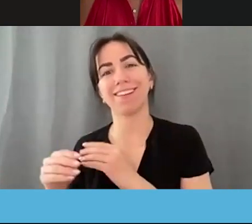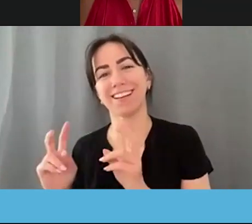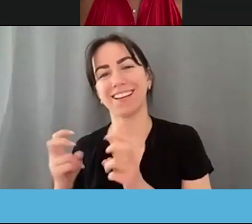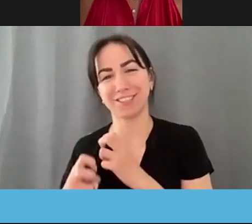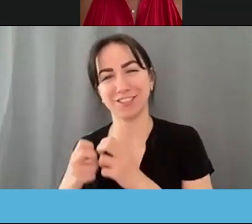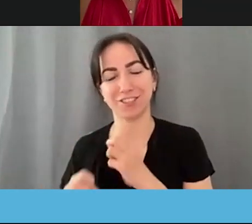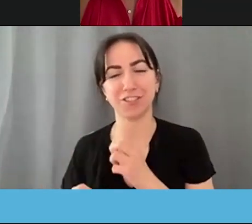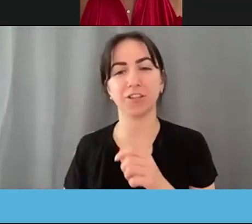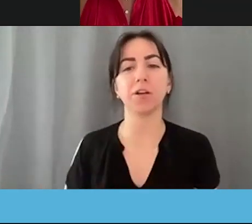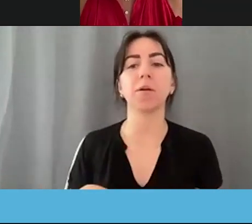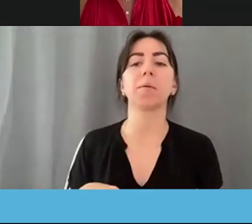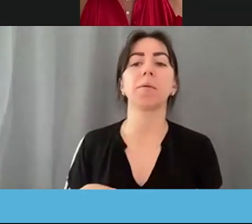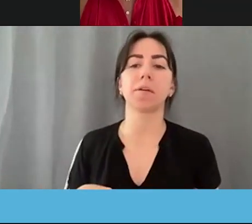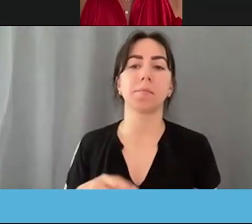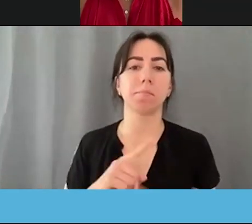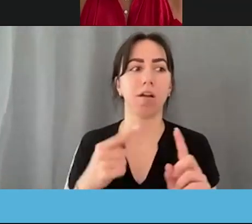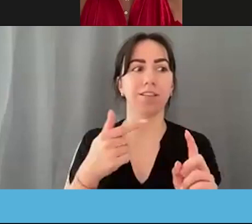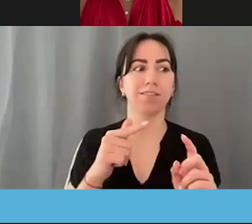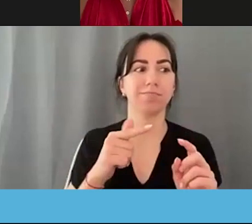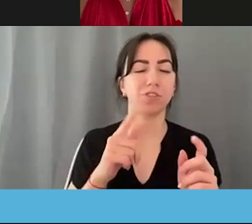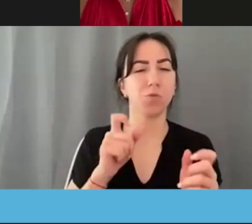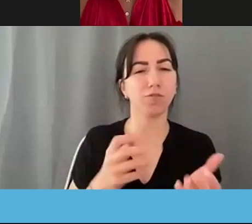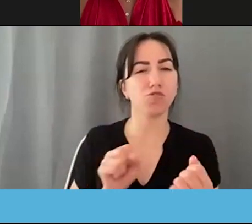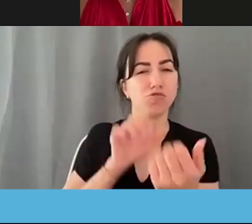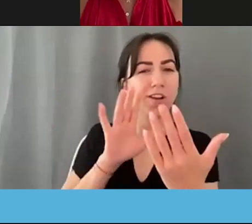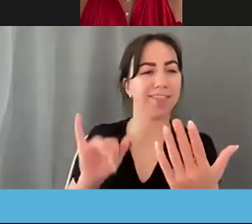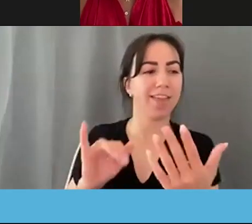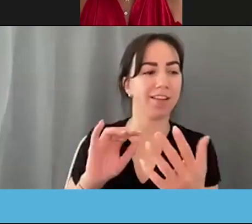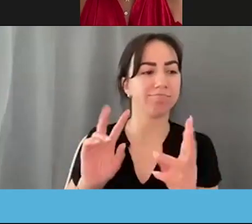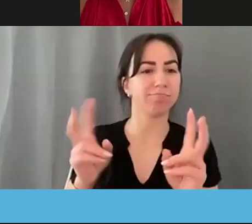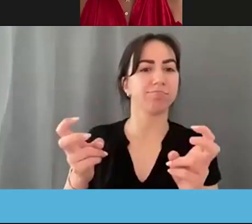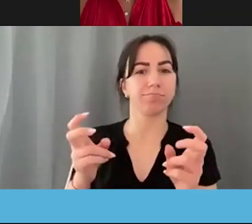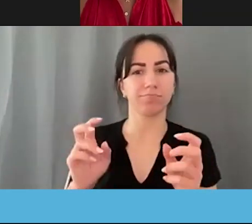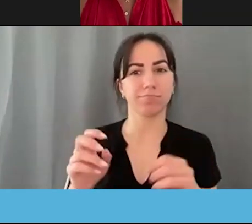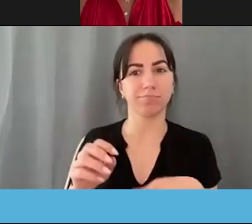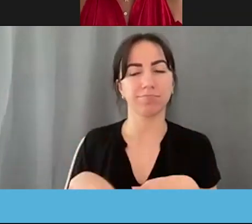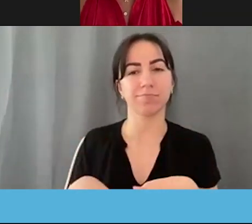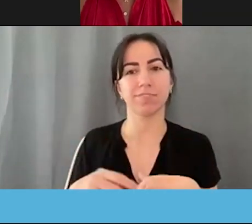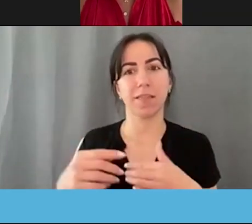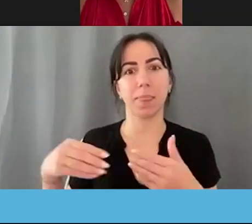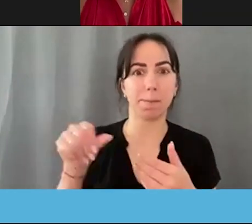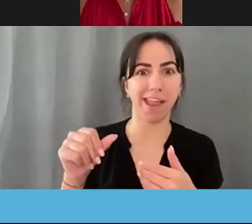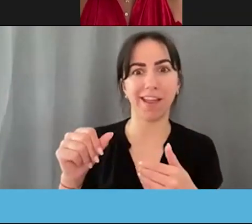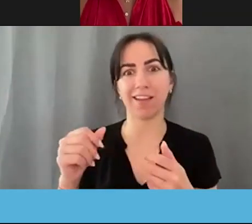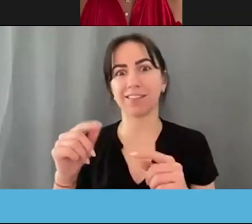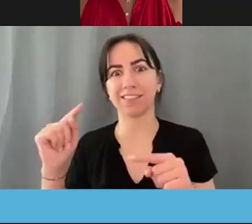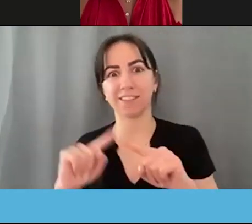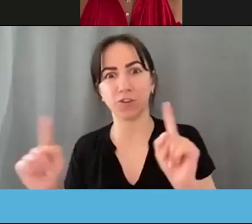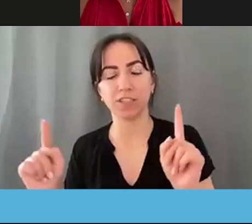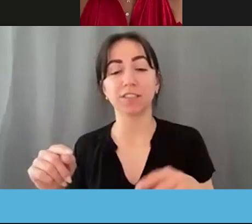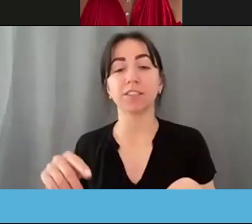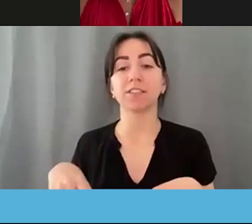but you also, I don't think you can talk about breaking glass ceilings without addressing sort of like pay gap and what that means. And so the reason that